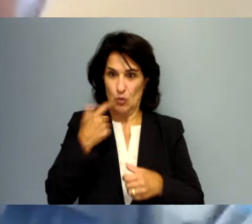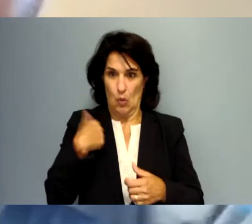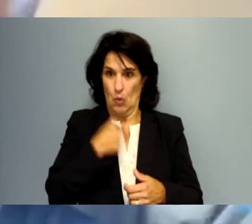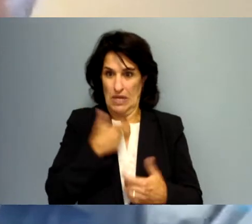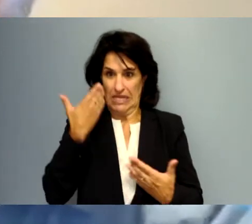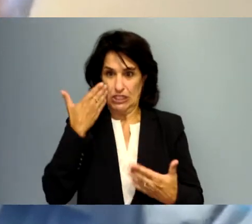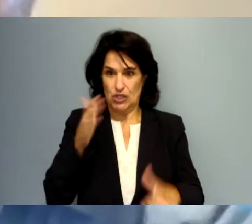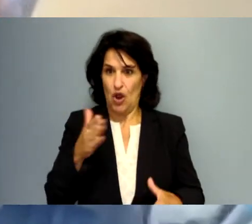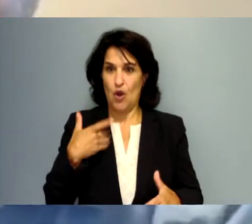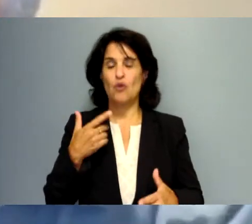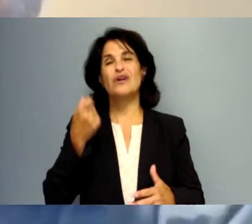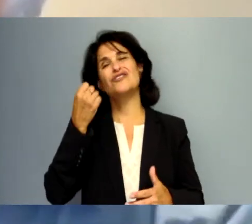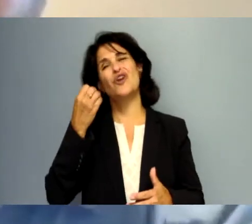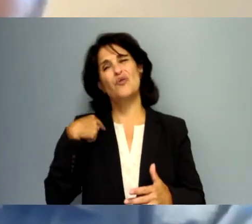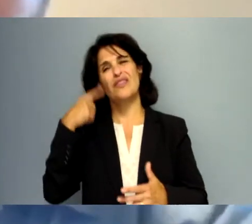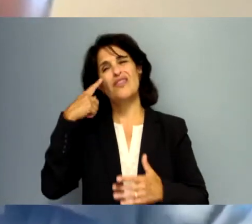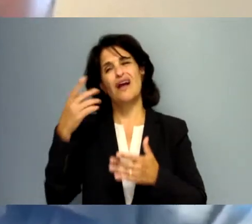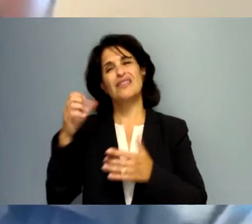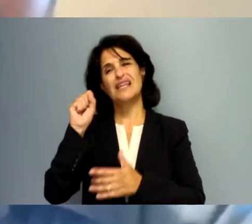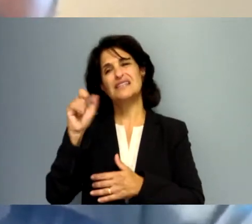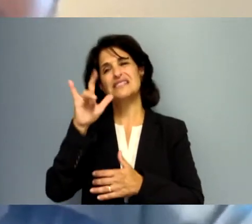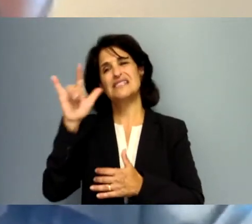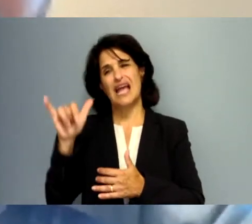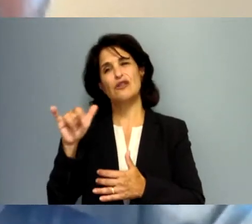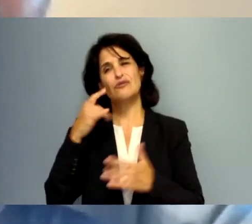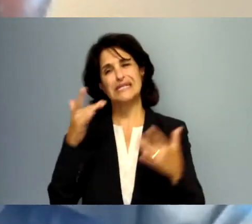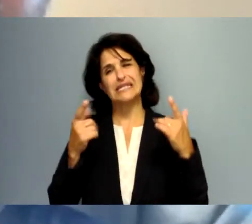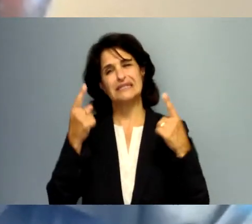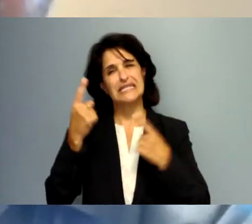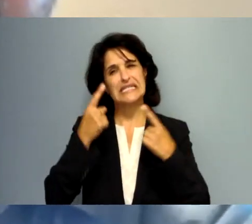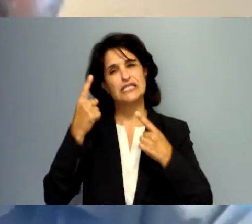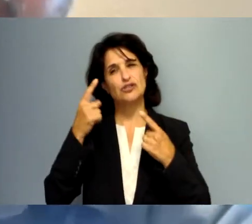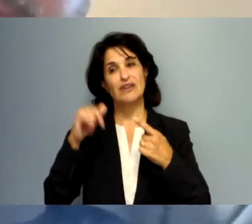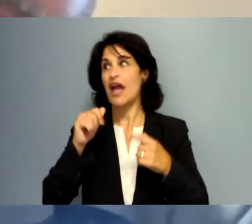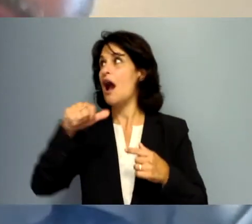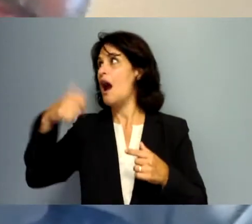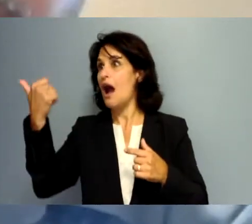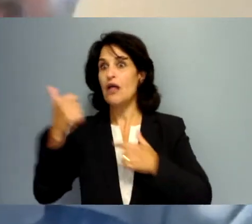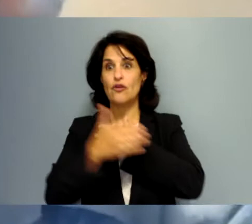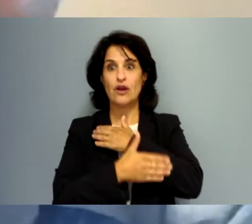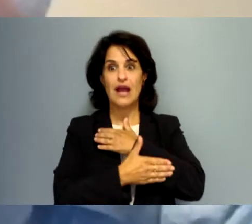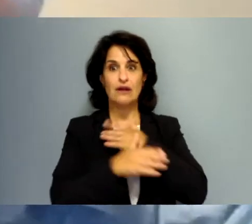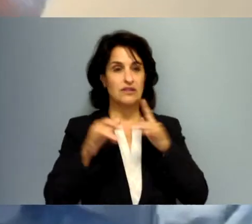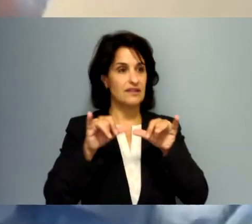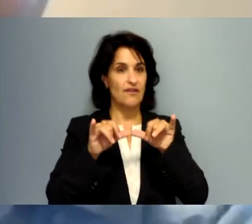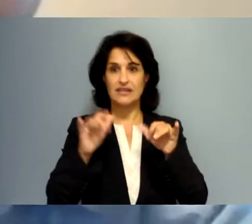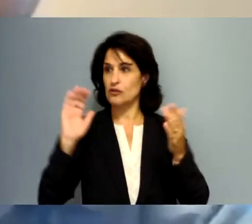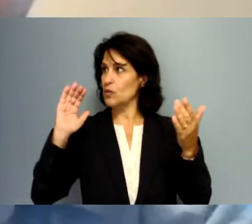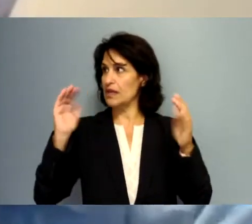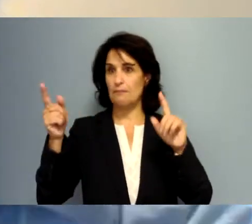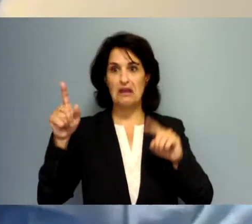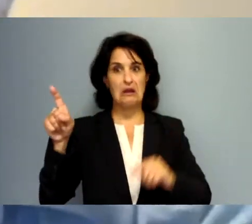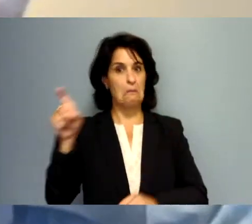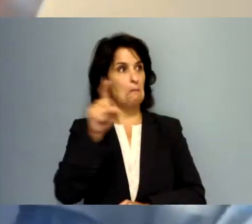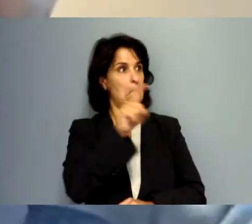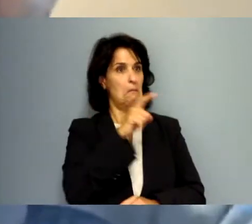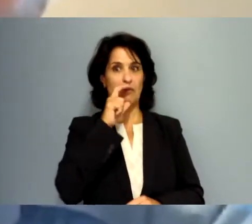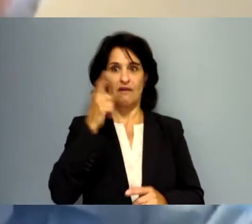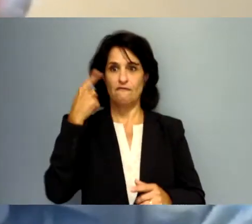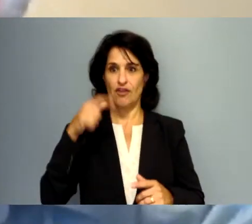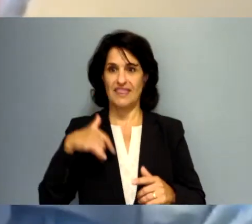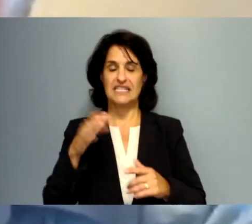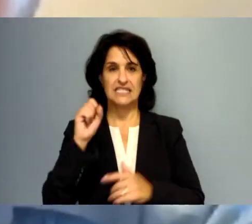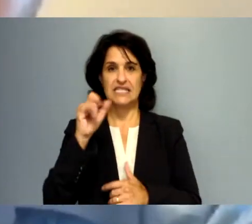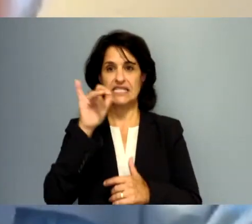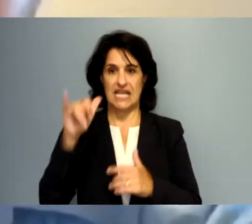into account. And we've talked to other counties of our size to compare what we were looking at for these changes.